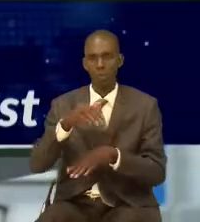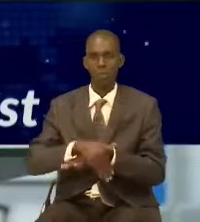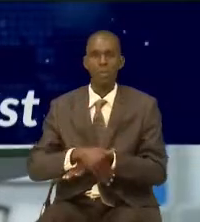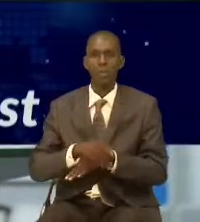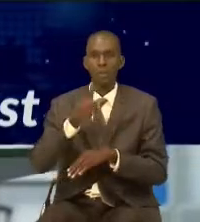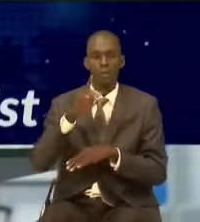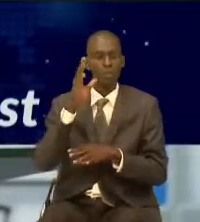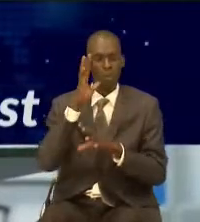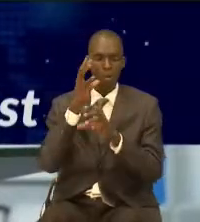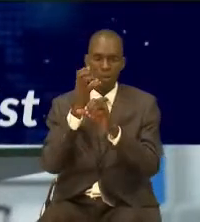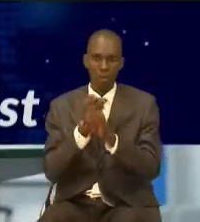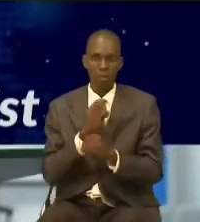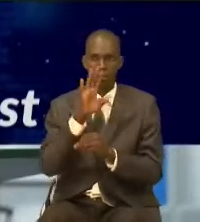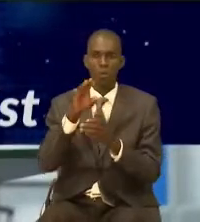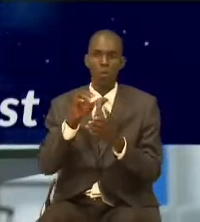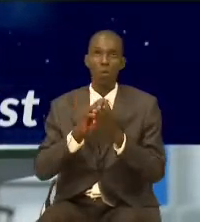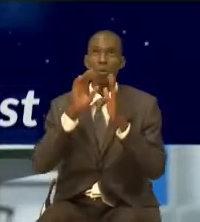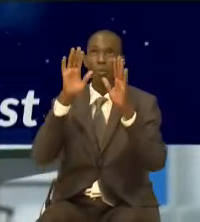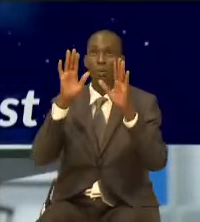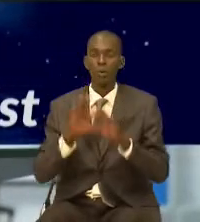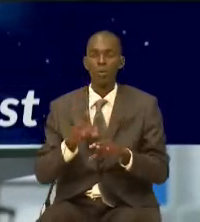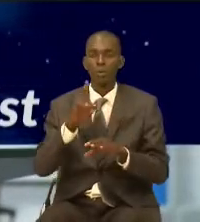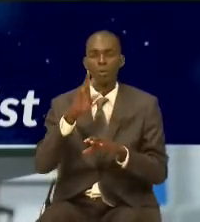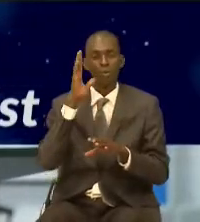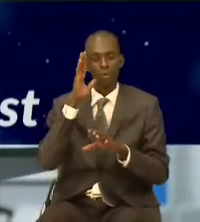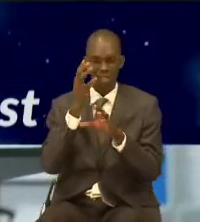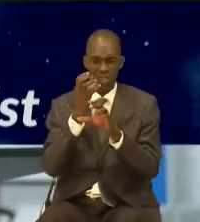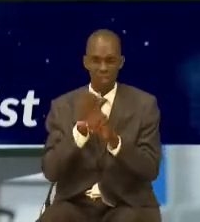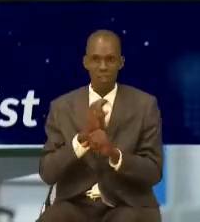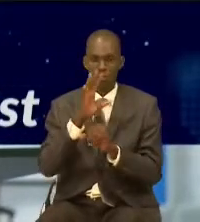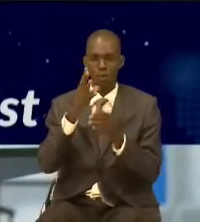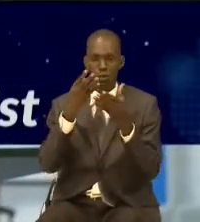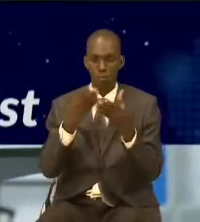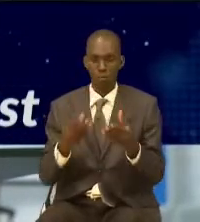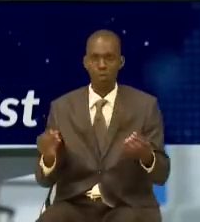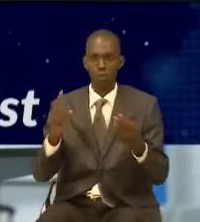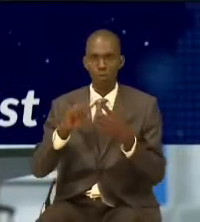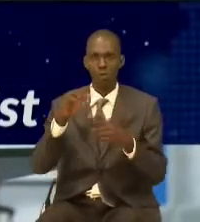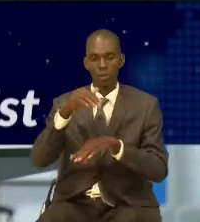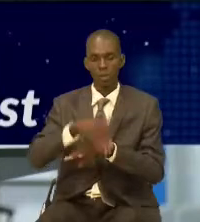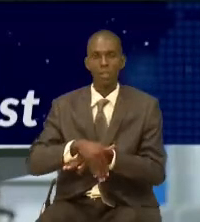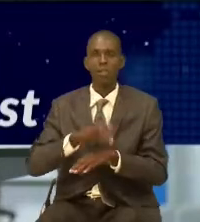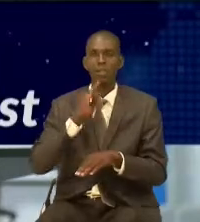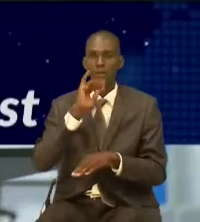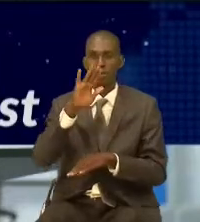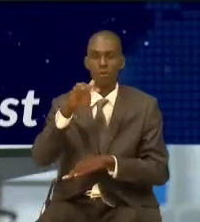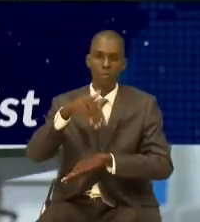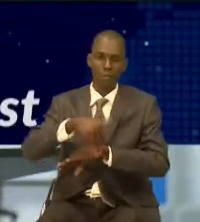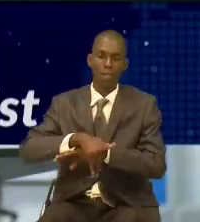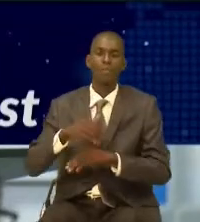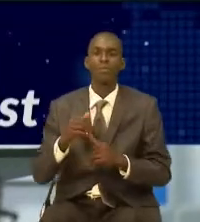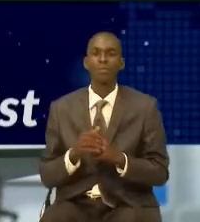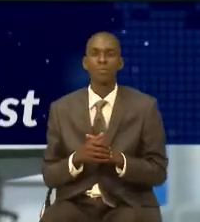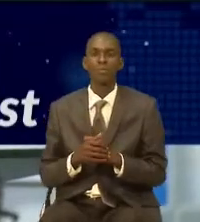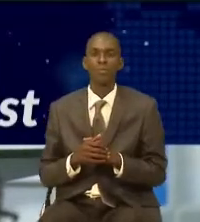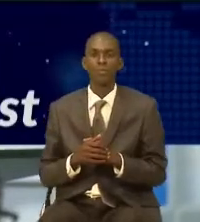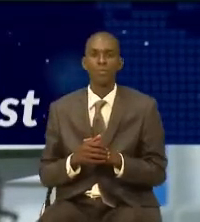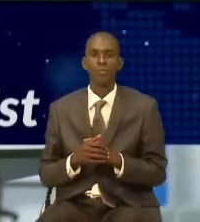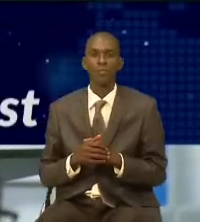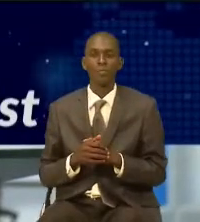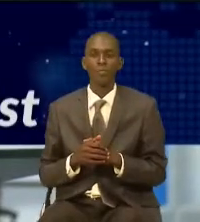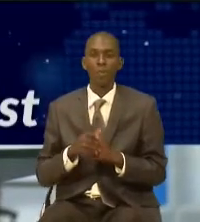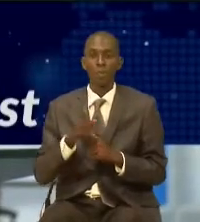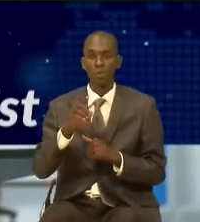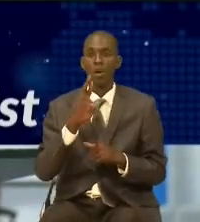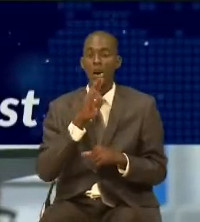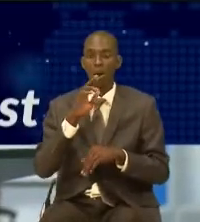miracle you receive your solution tonight is the night of solution beyond a solution ground and